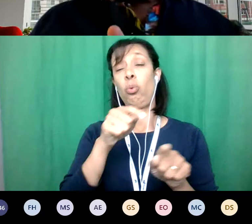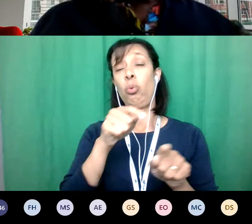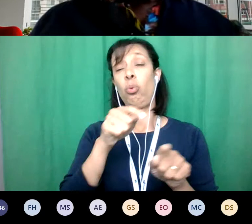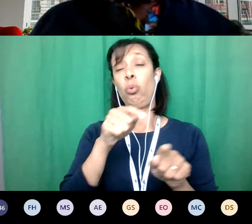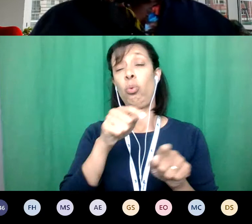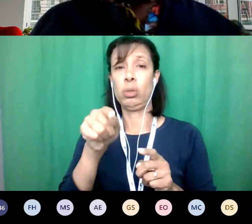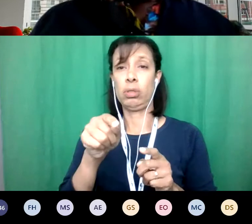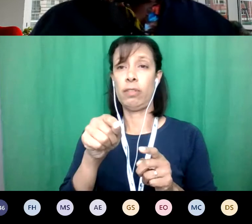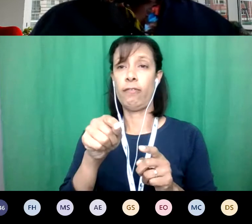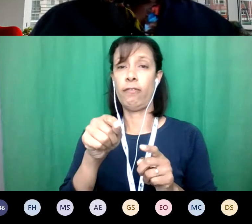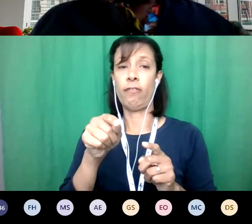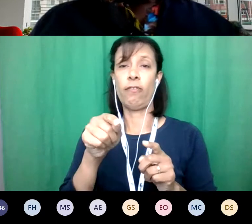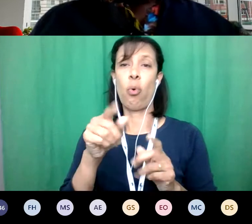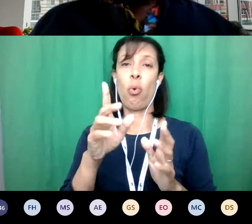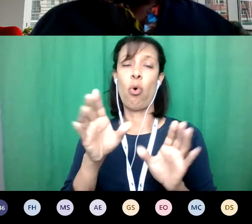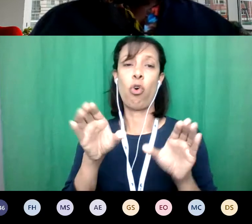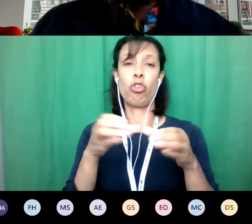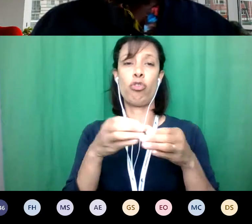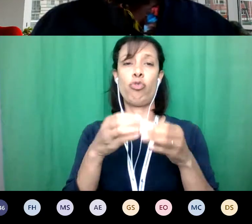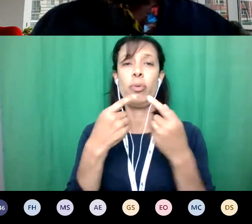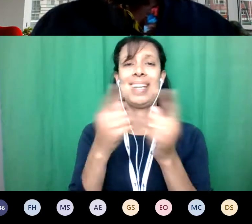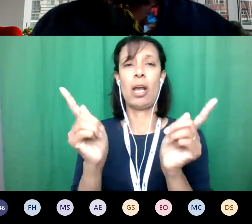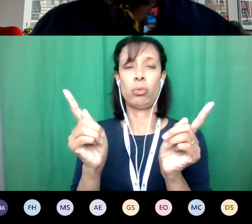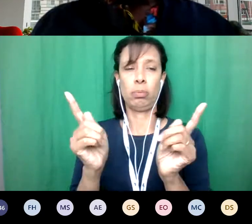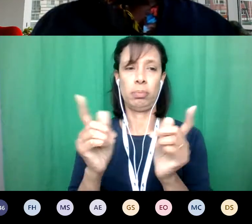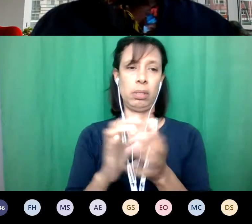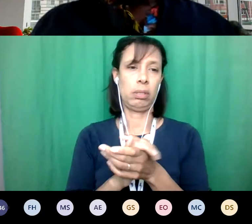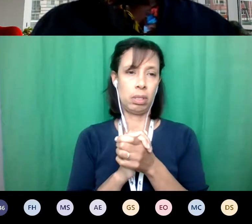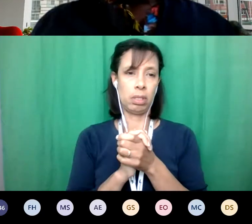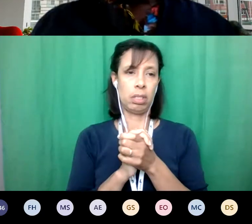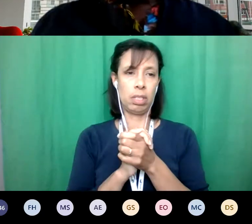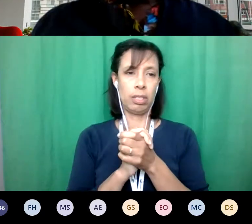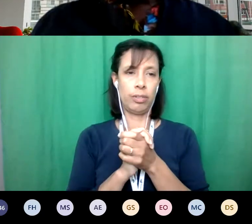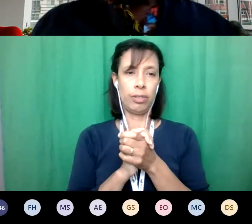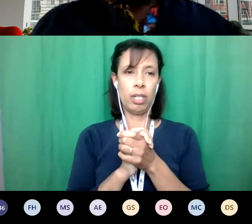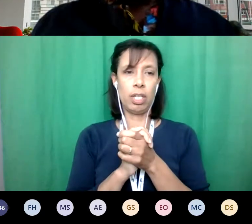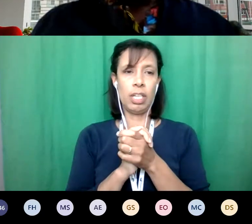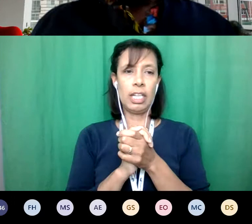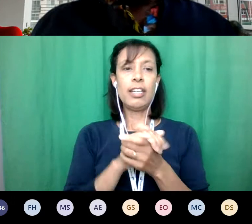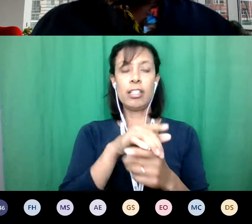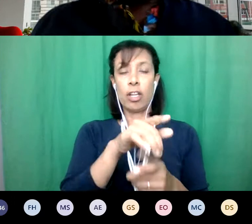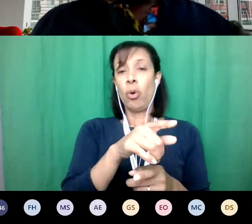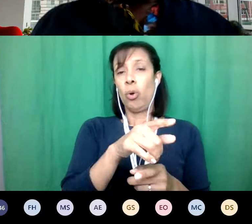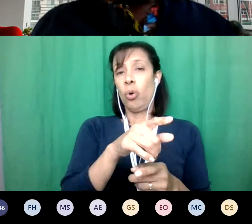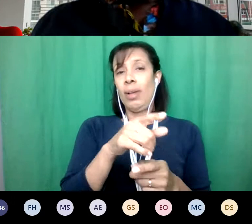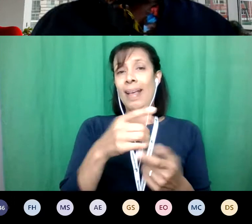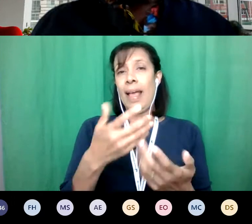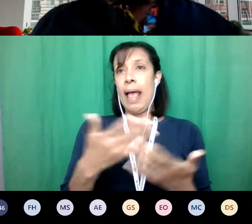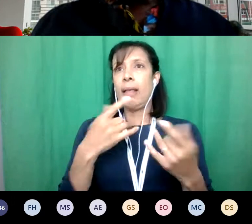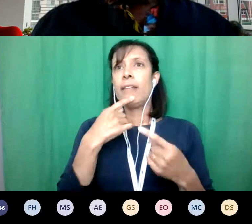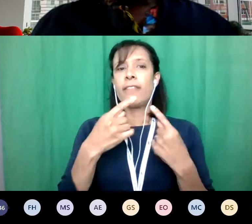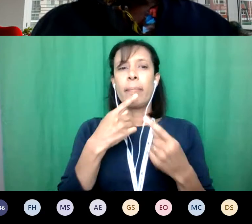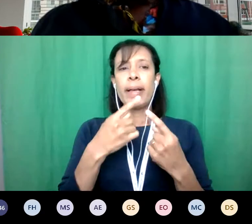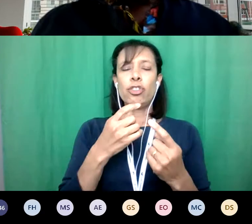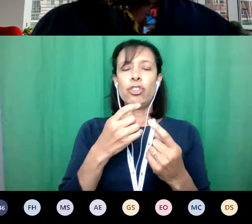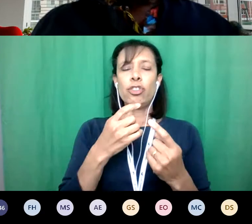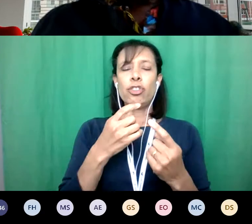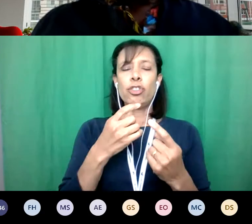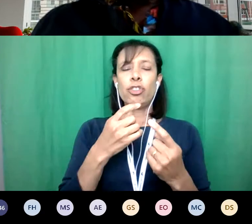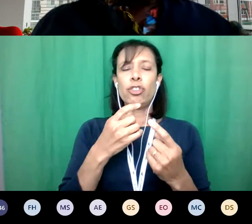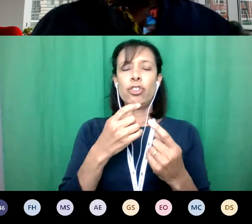Moodle site, it will appear in your LSBU email account as an